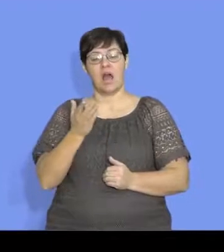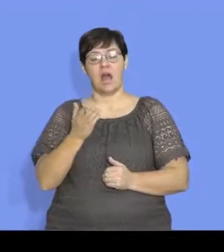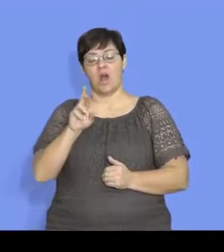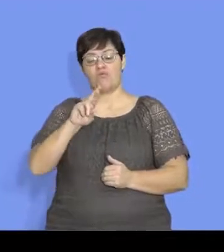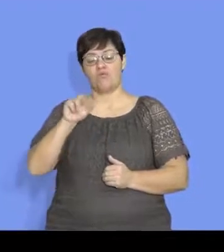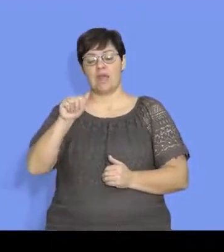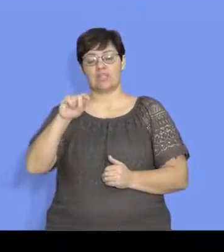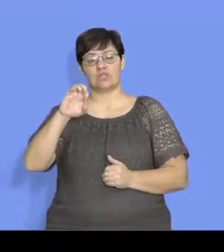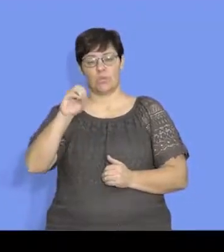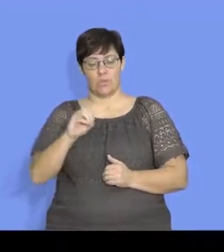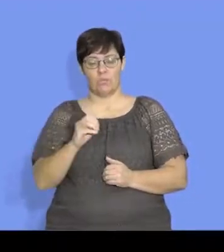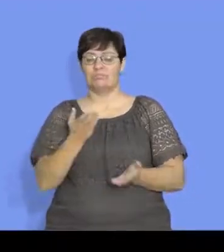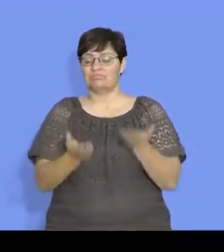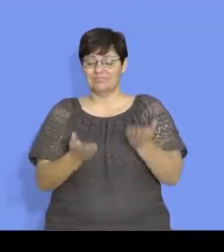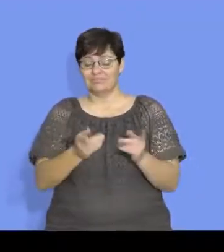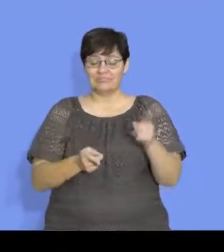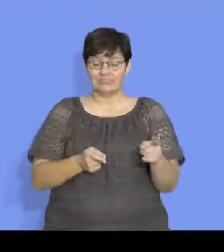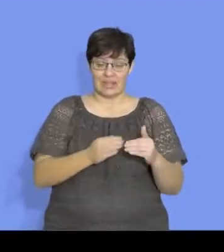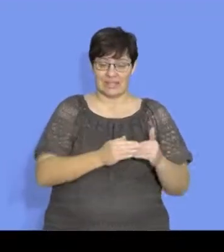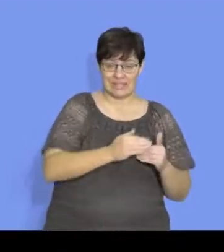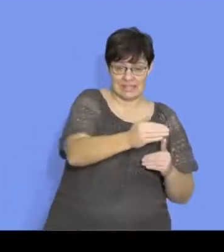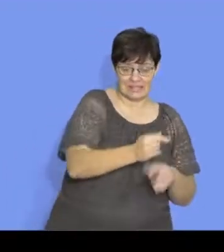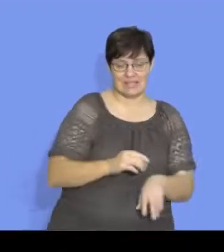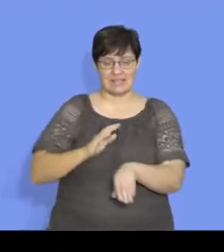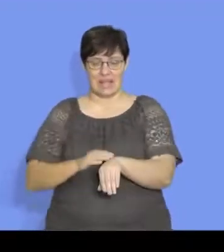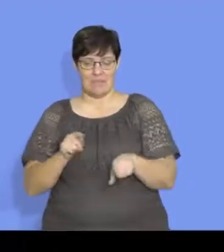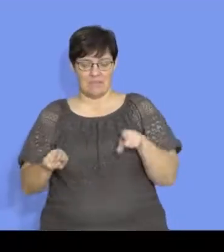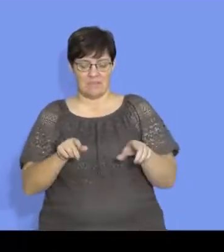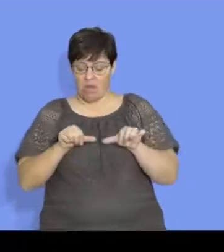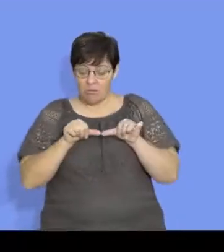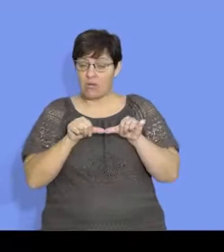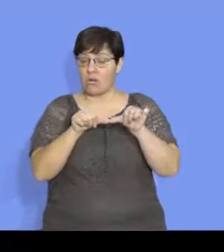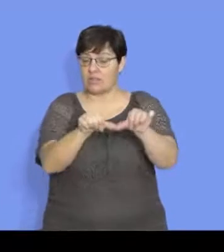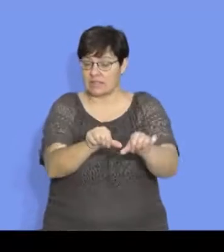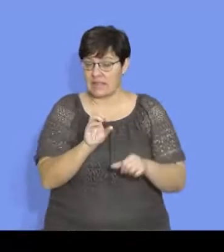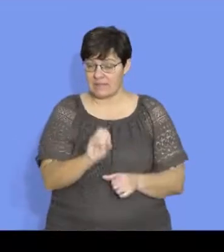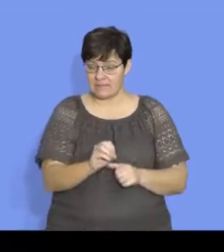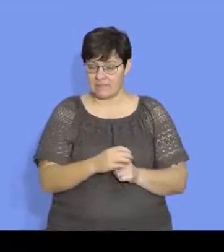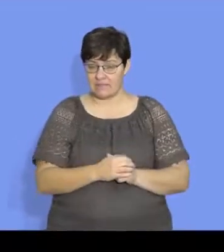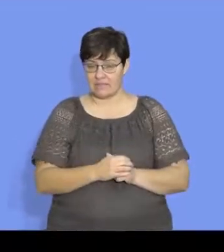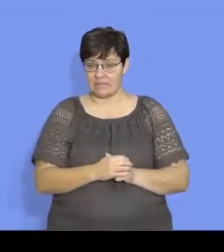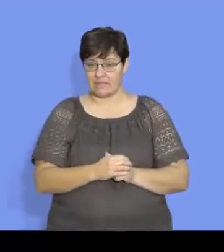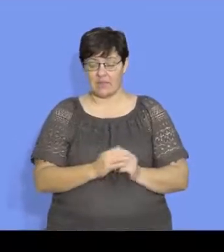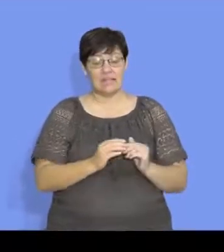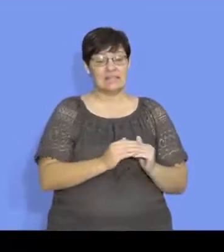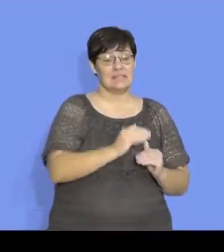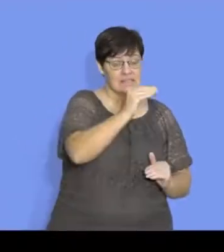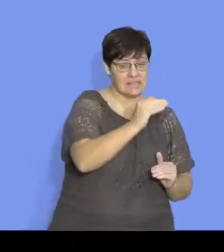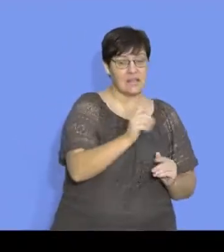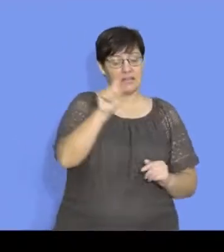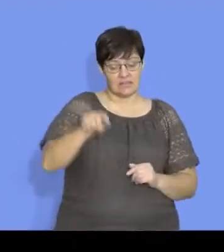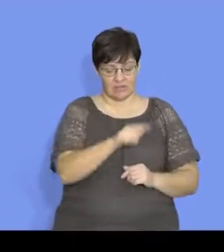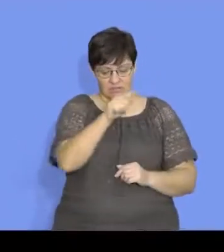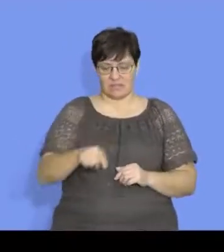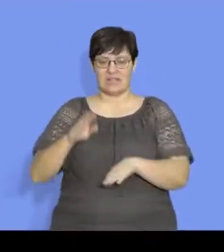between distance and time. Because this is a constant, we can say the distance is directly proportional